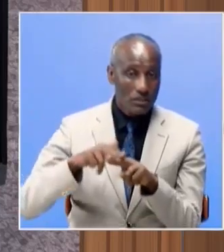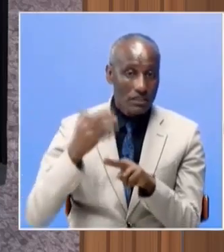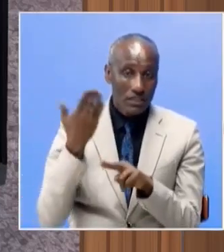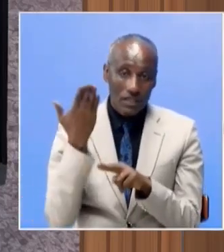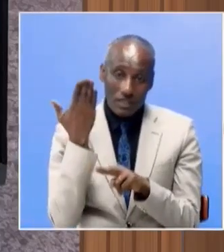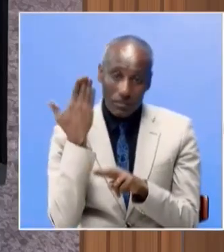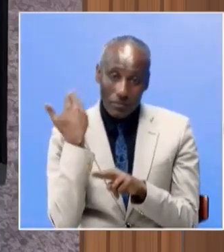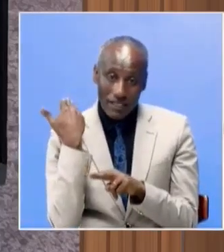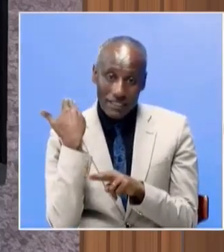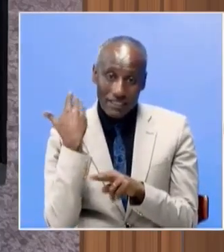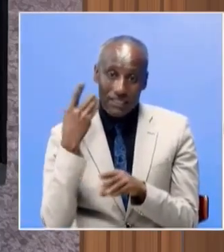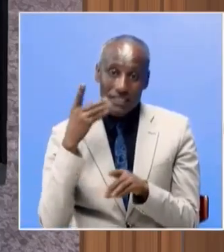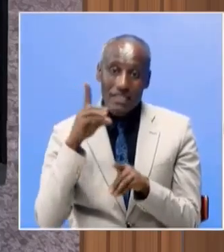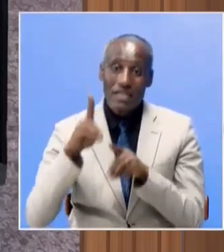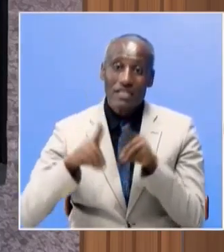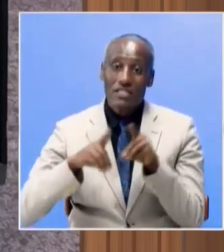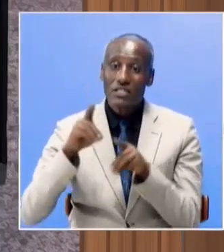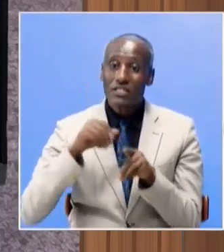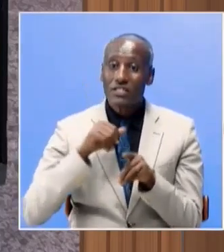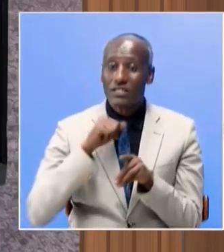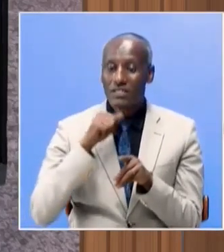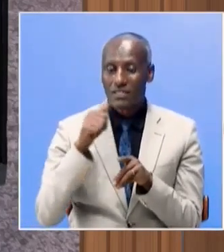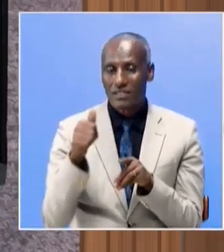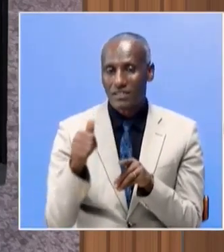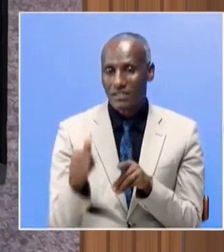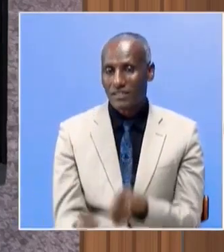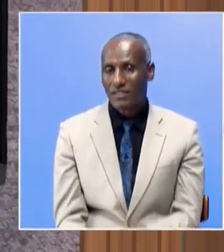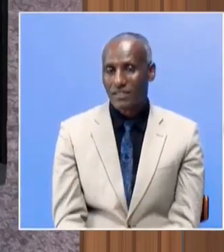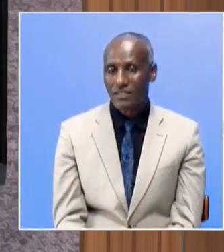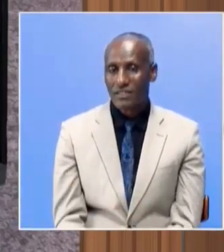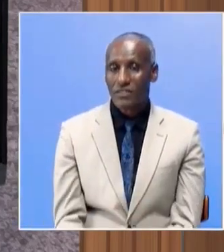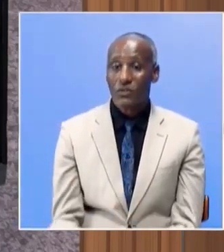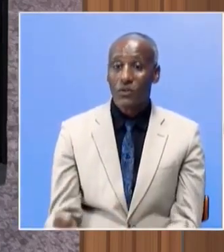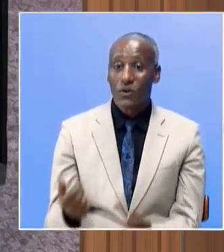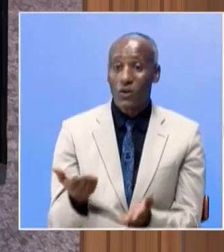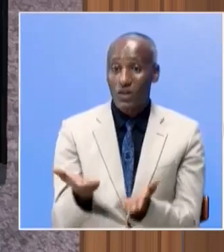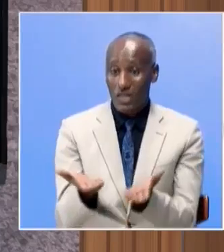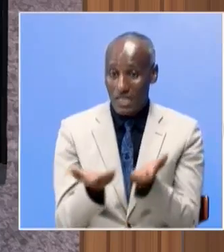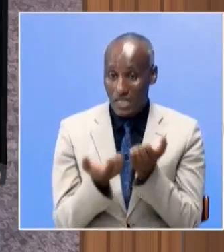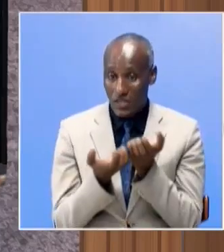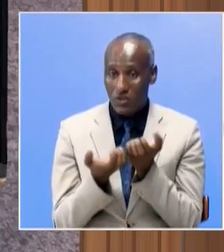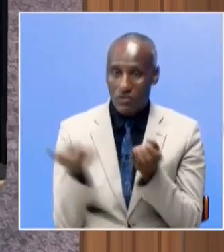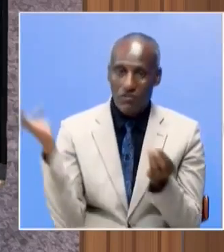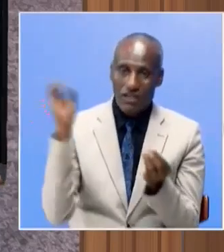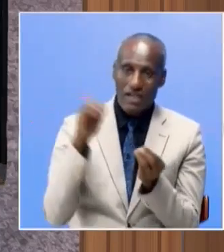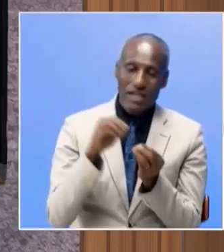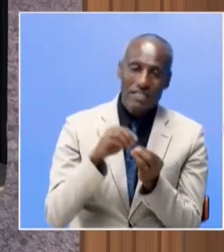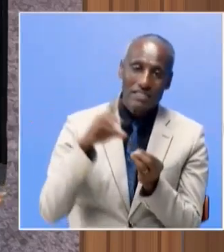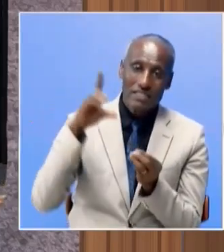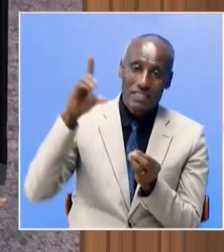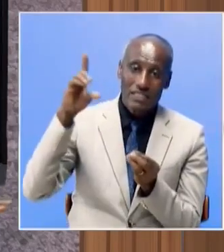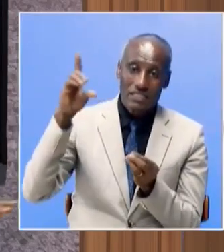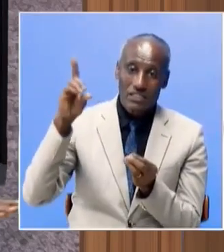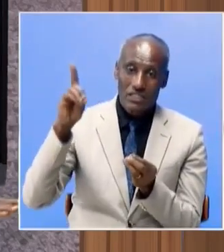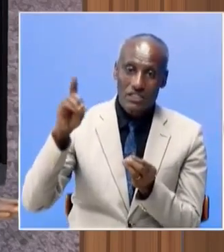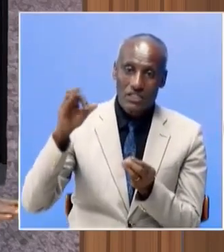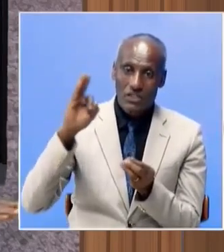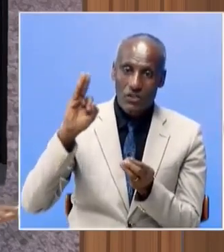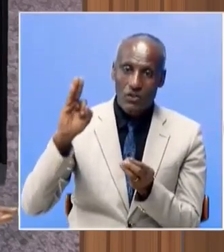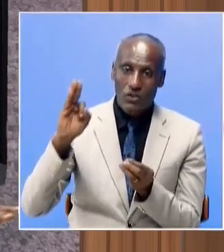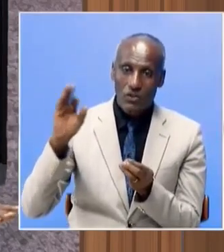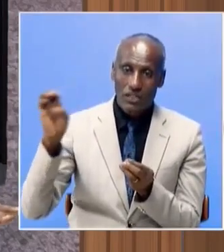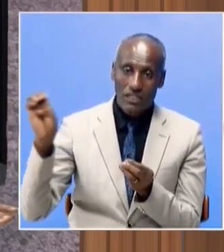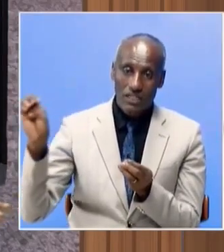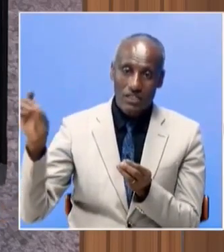indicator did. So no need of adding D or ed. I hope it's